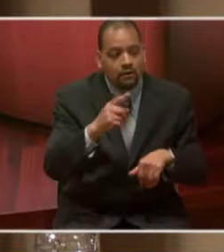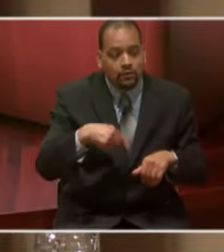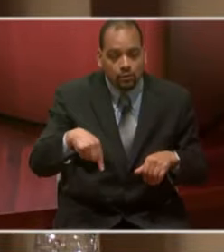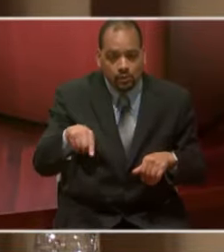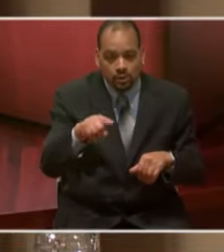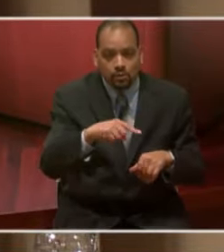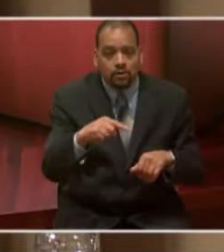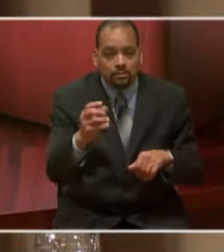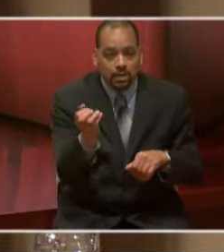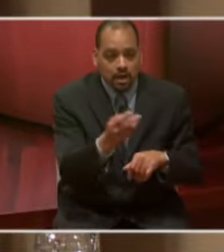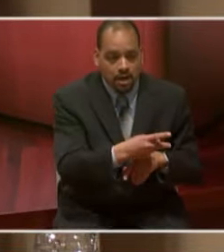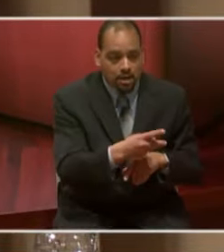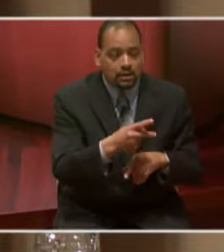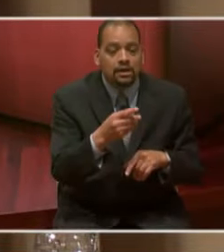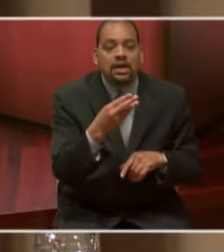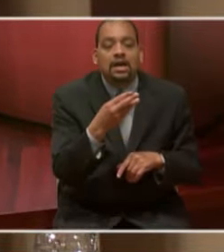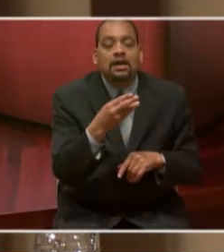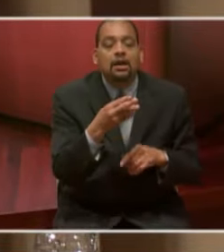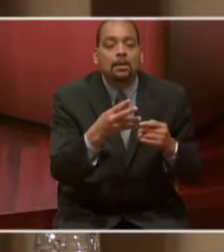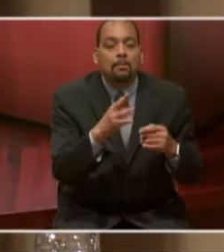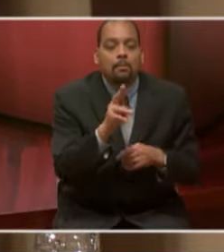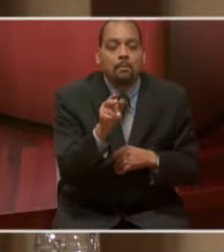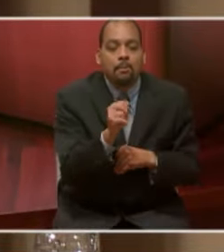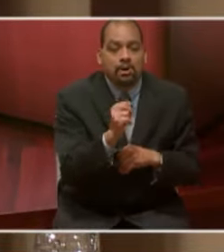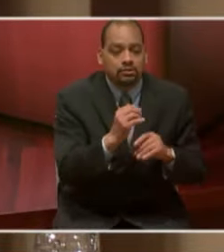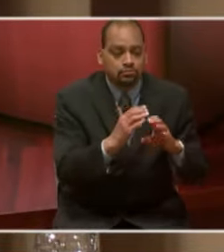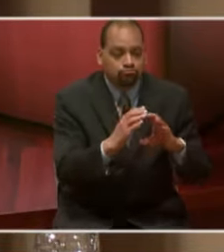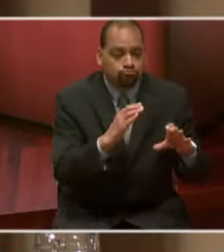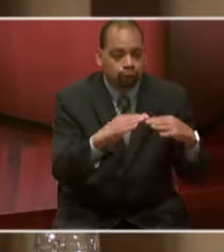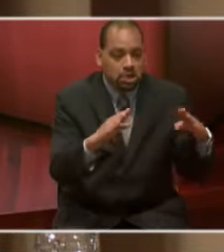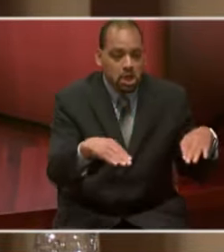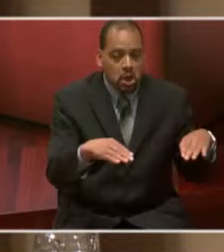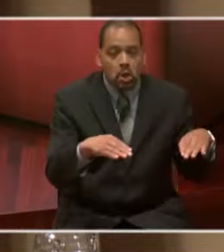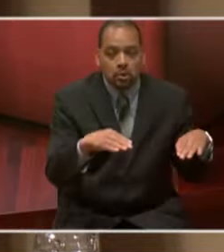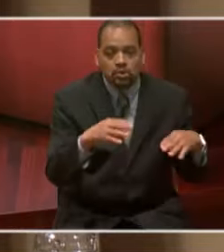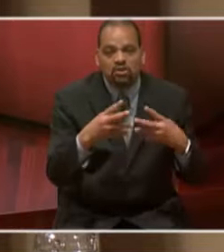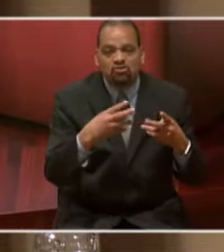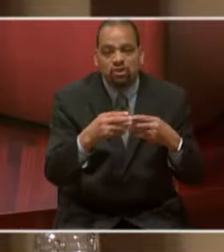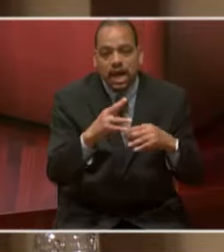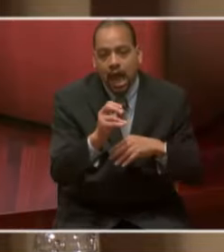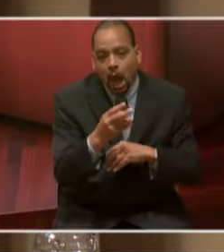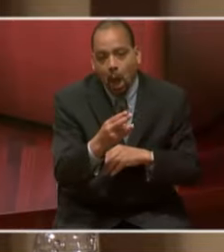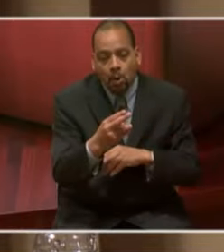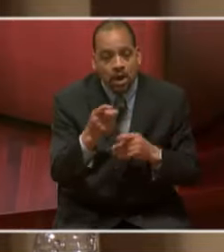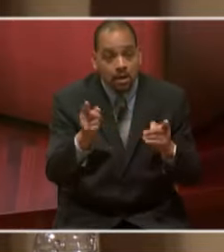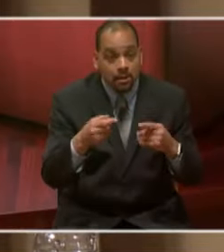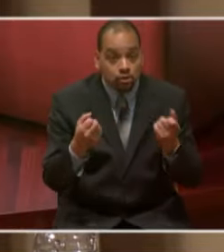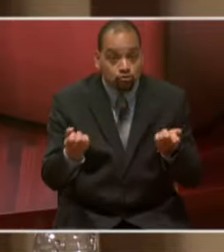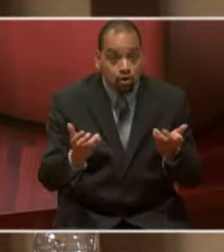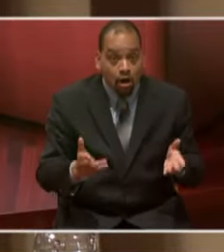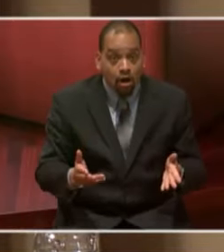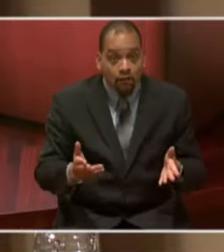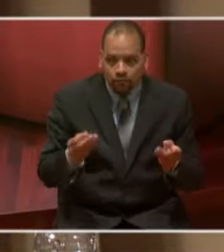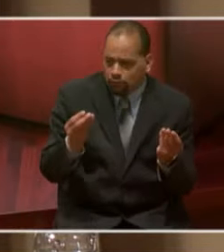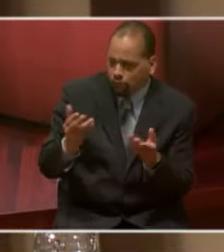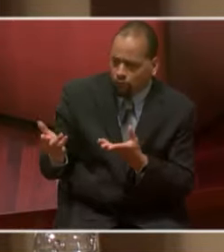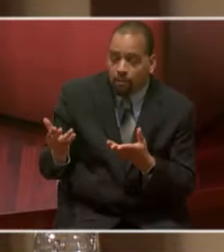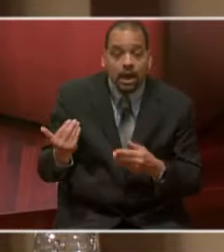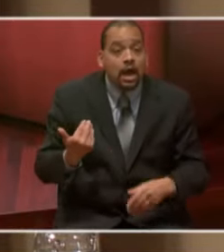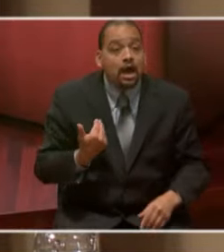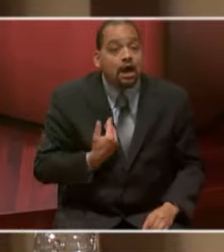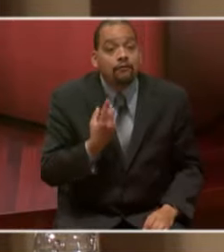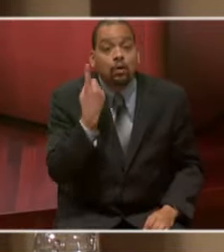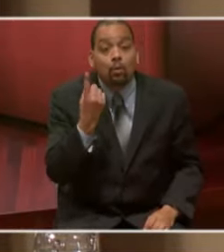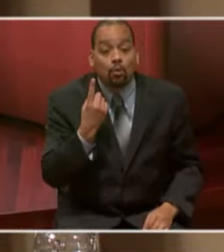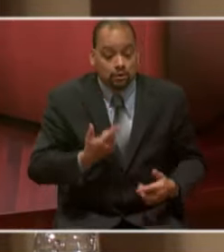shoulder, they were destroying, beating the people, destroying the photographers, pads, and